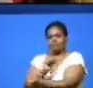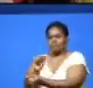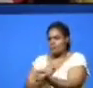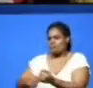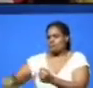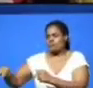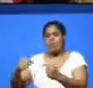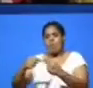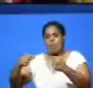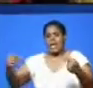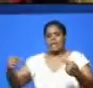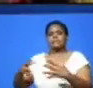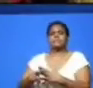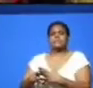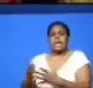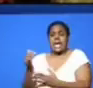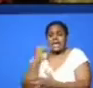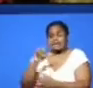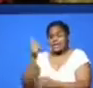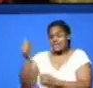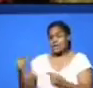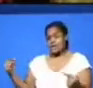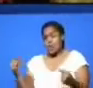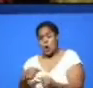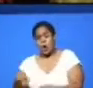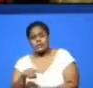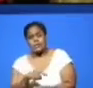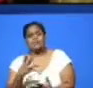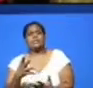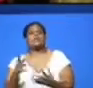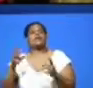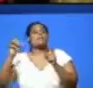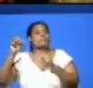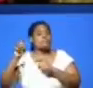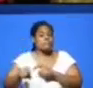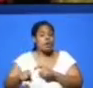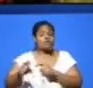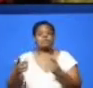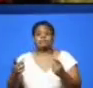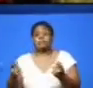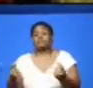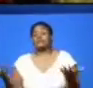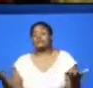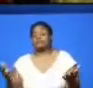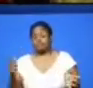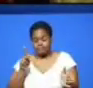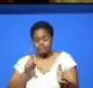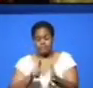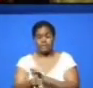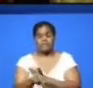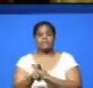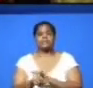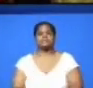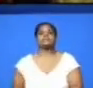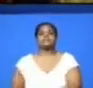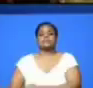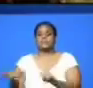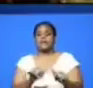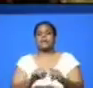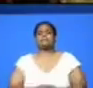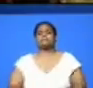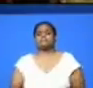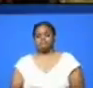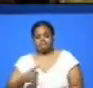their enemies. And if any man will hurt them, he must in this manner be killed. They have